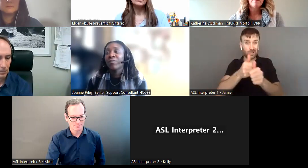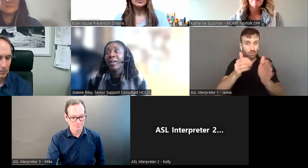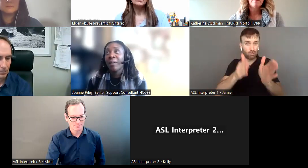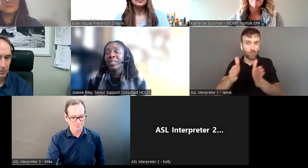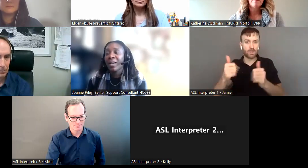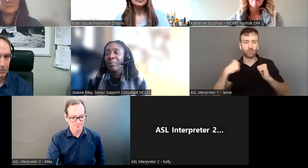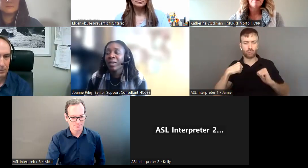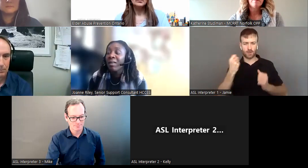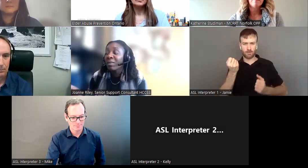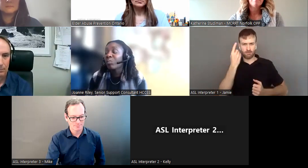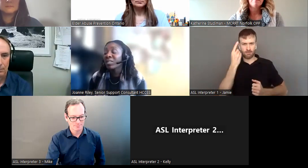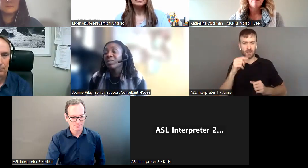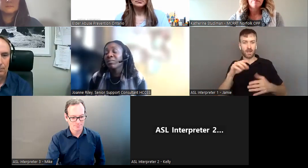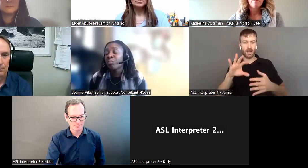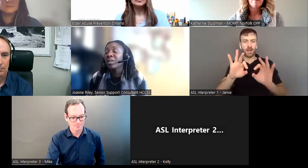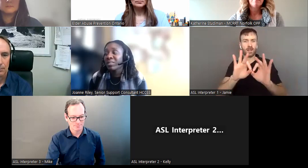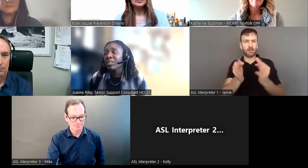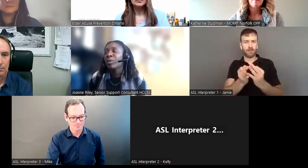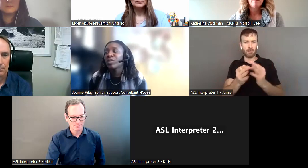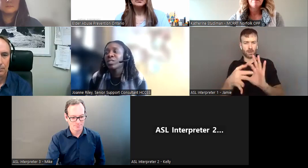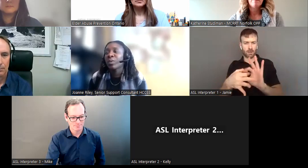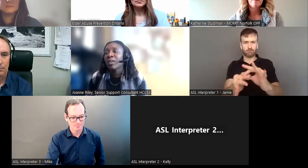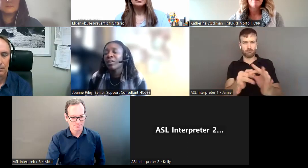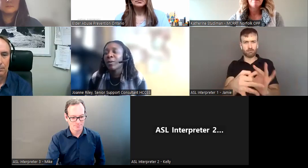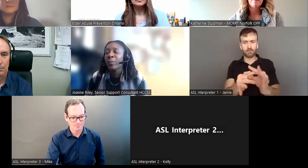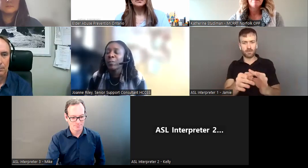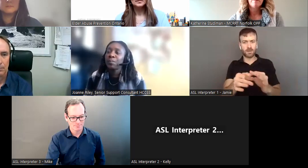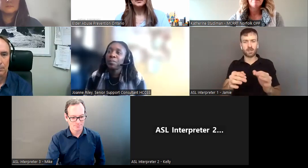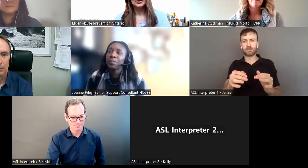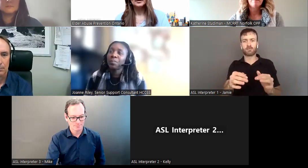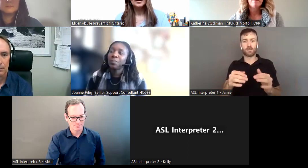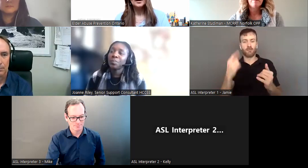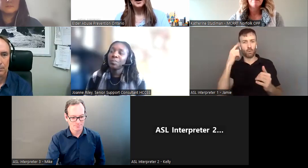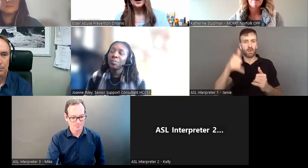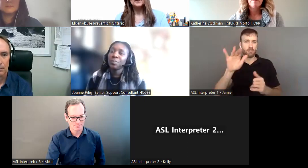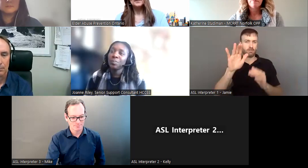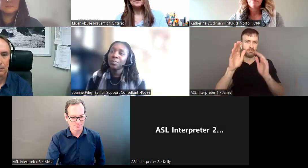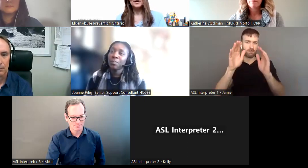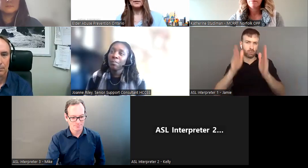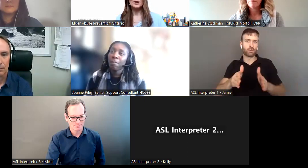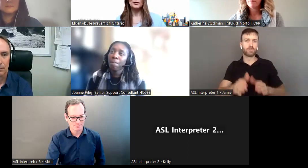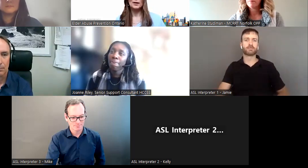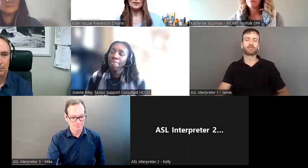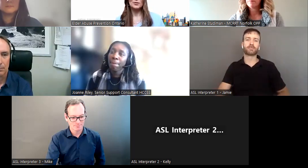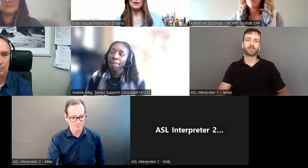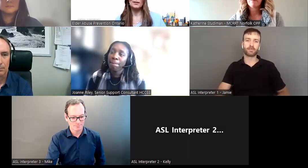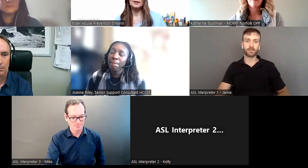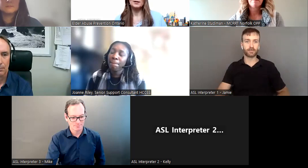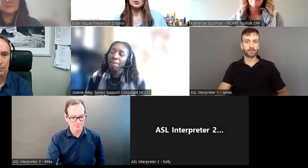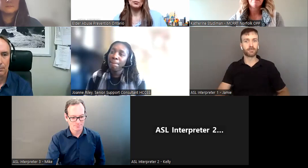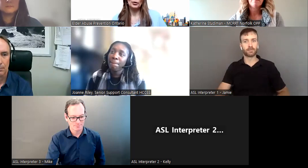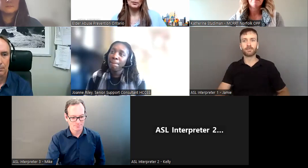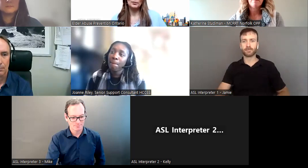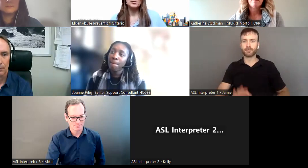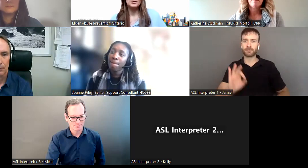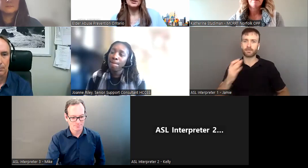the family dynamic that brings this person to where they are now. Great. Yeah, thank you. I think